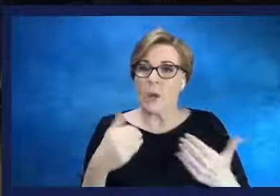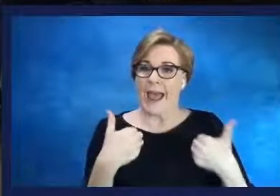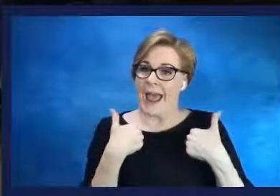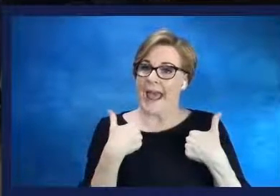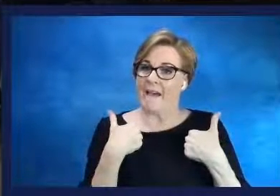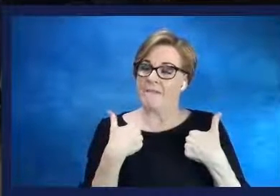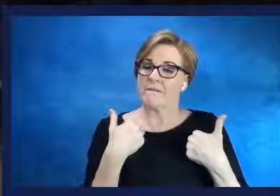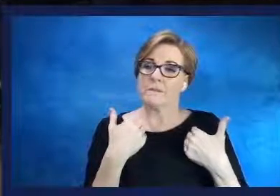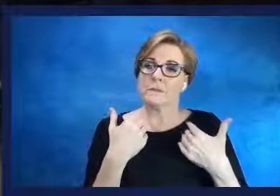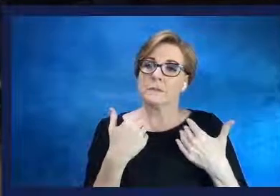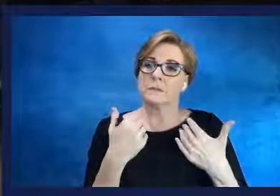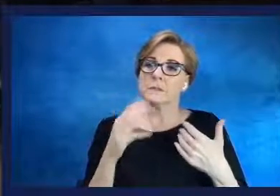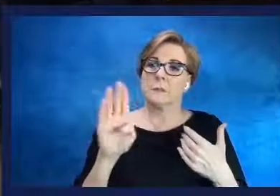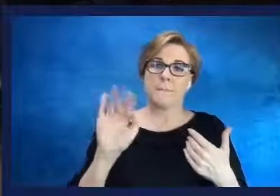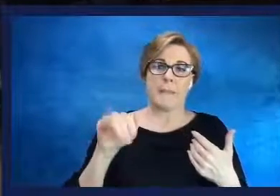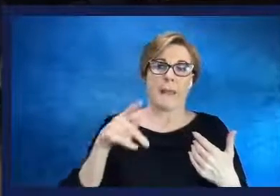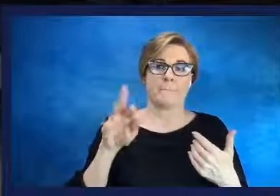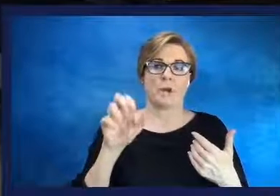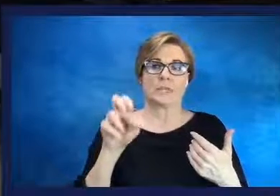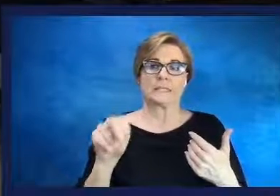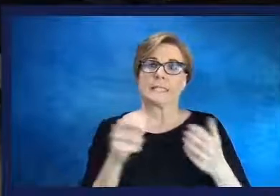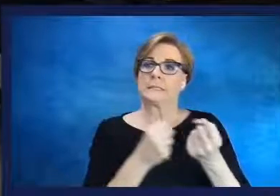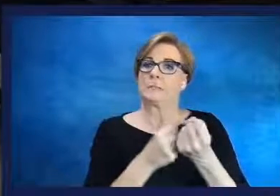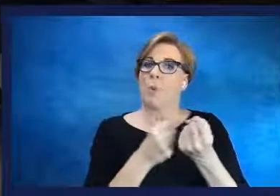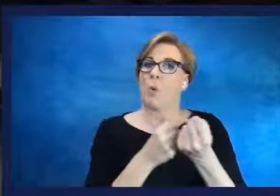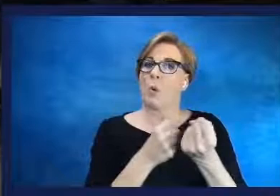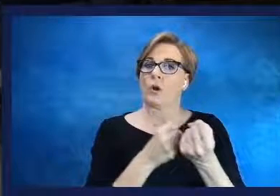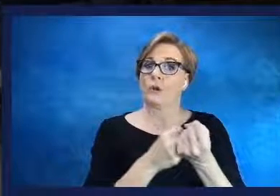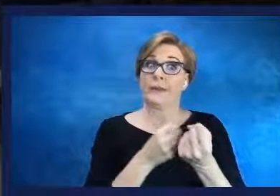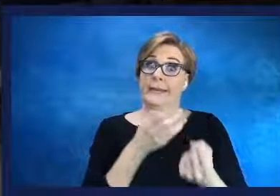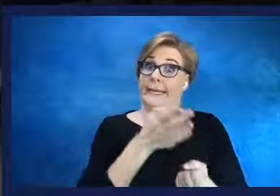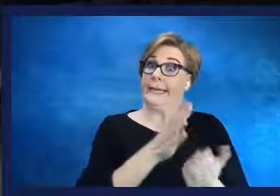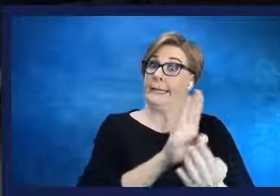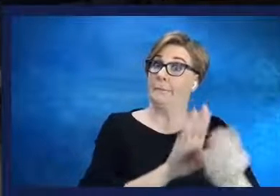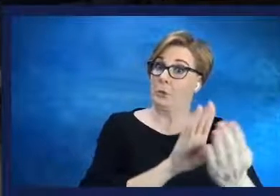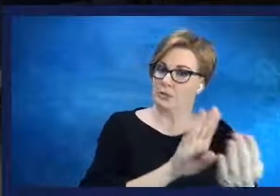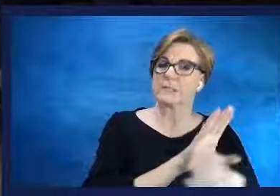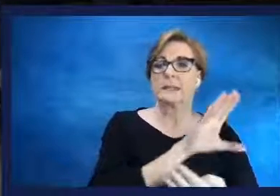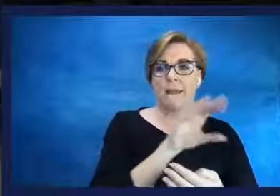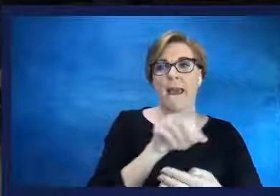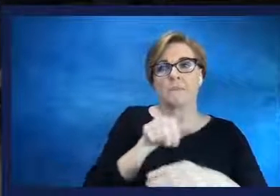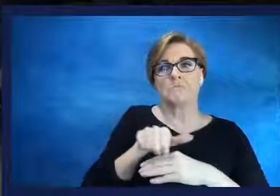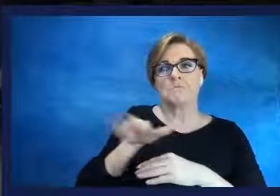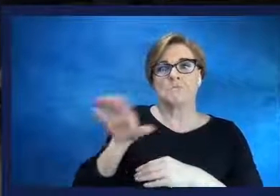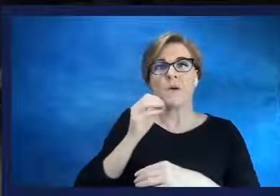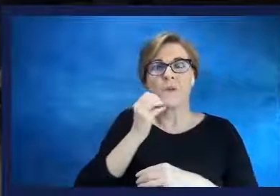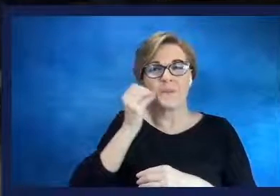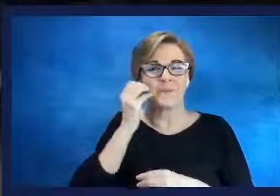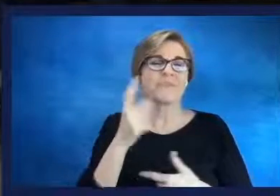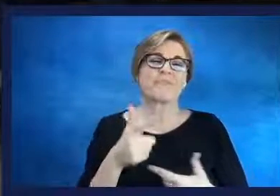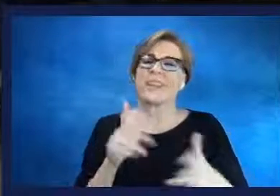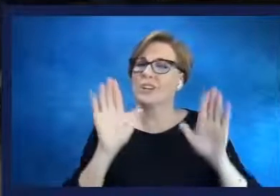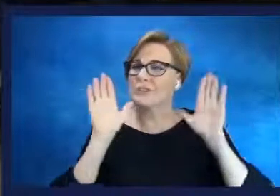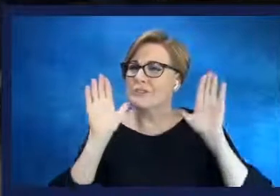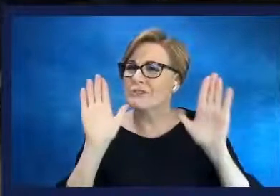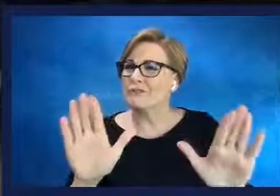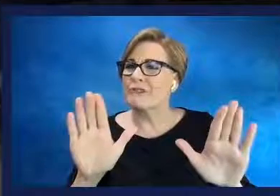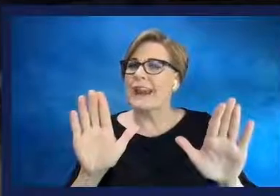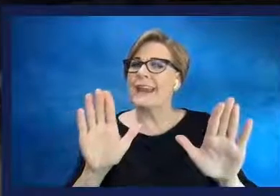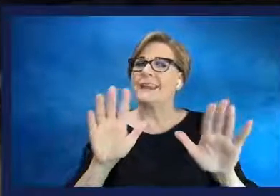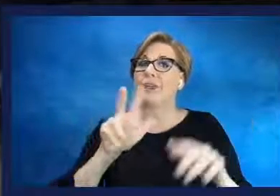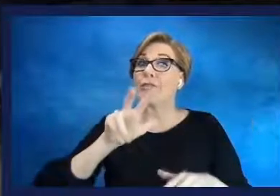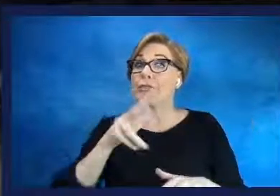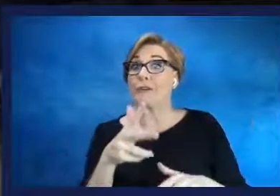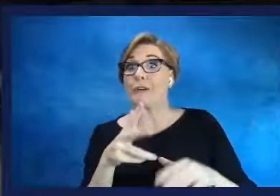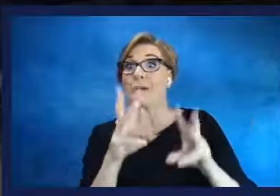process. Well, once again, great information in our continuing virtual workshop series. Stay tuned. We're going to have another one later